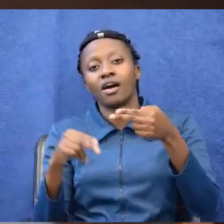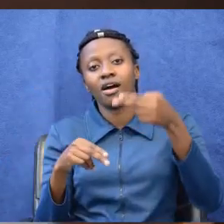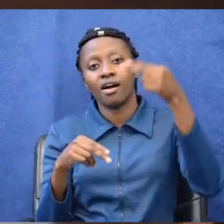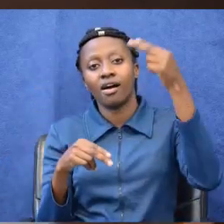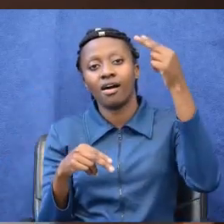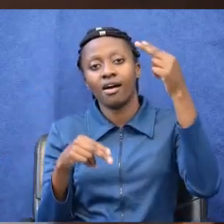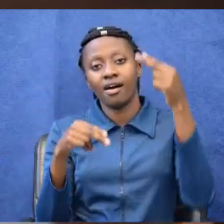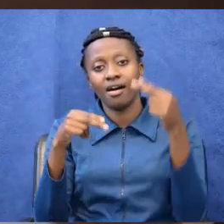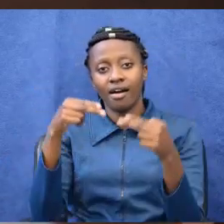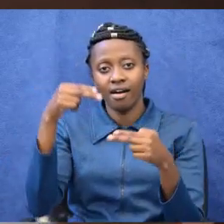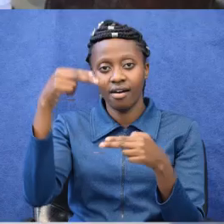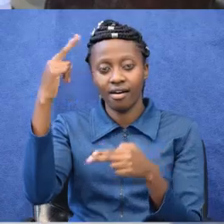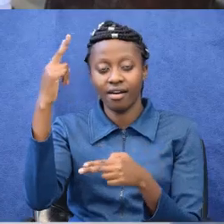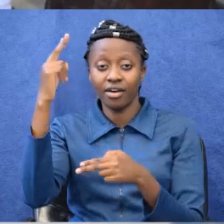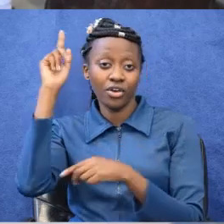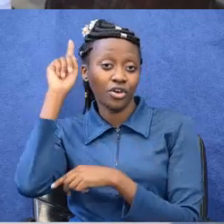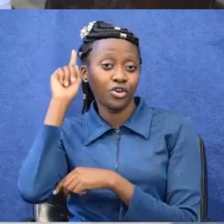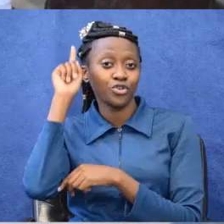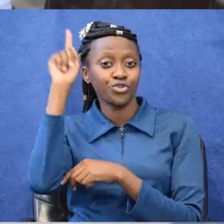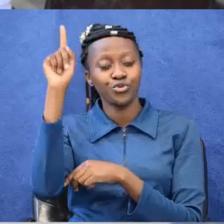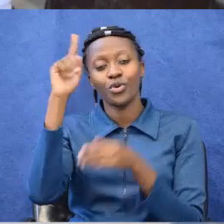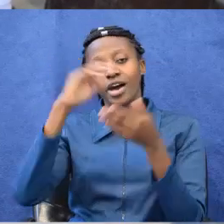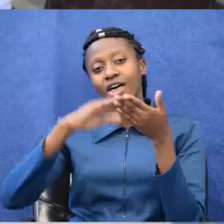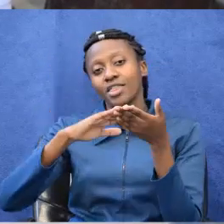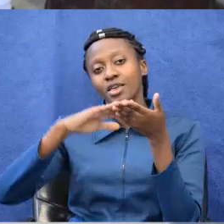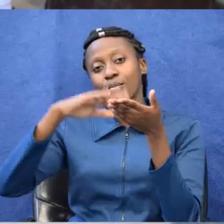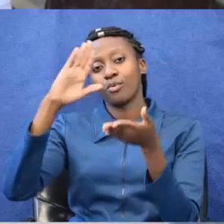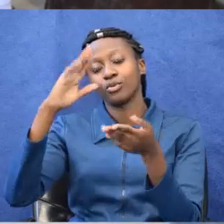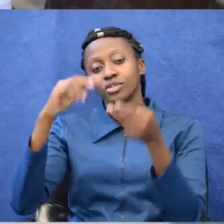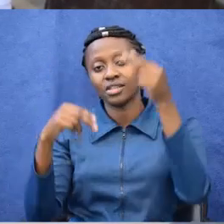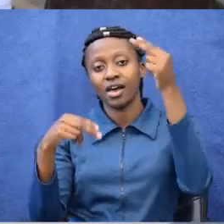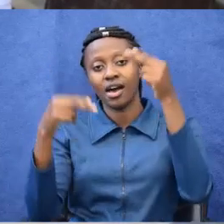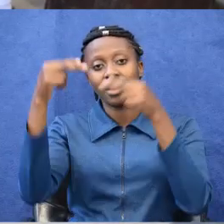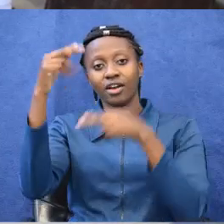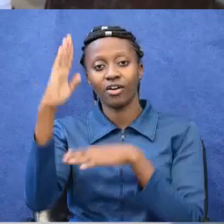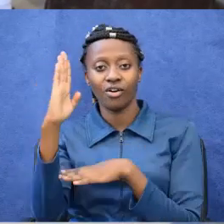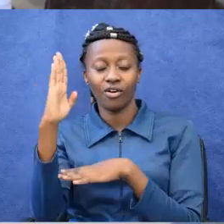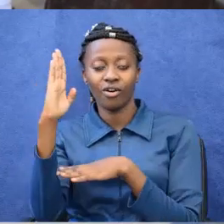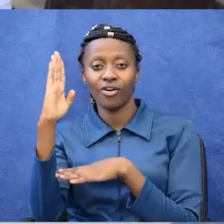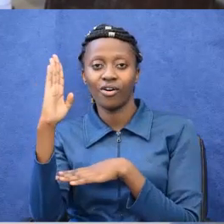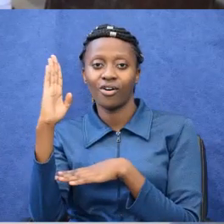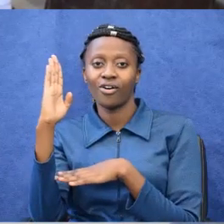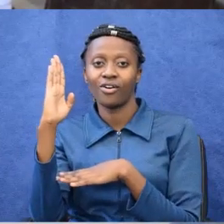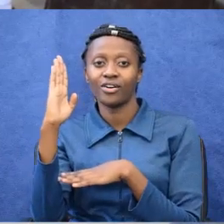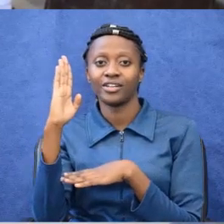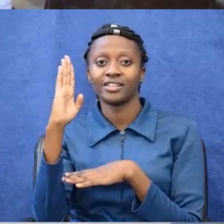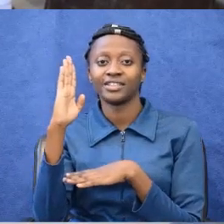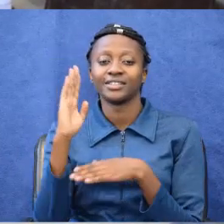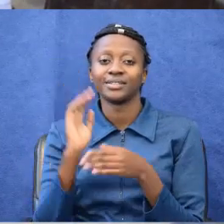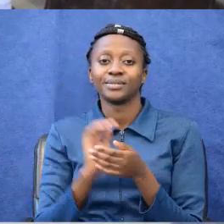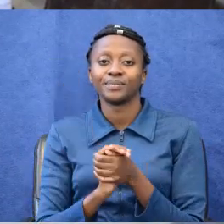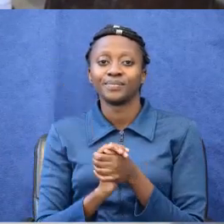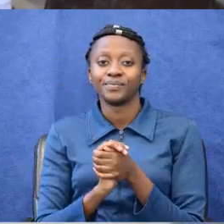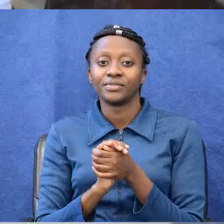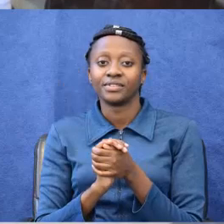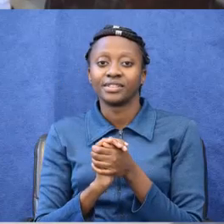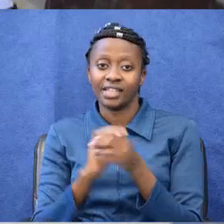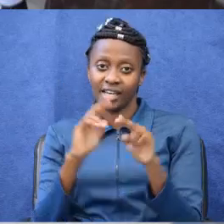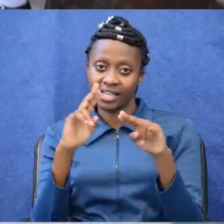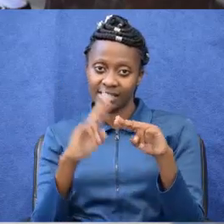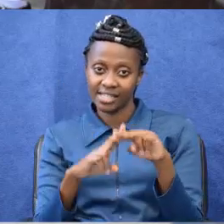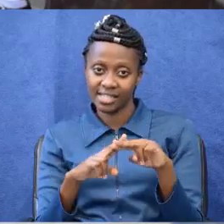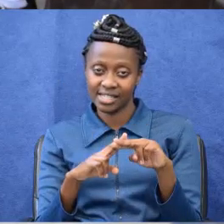the most high God. You are the most high God. Okay, let us sit